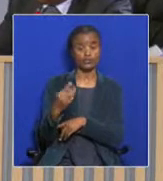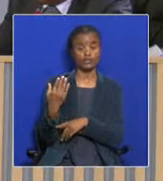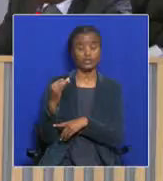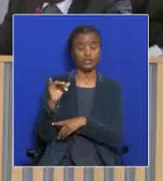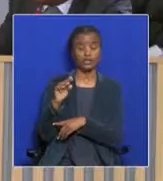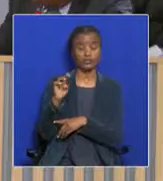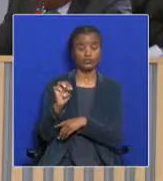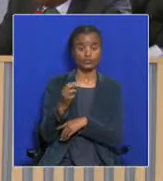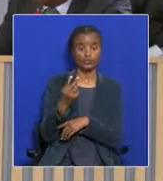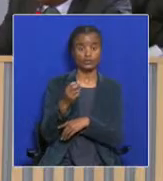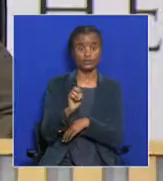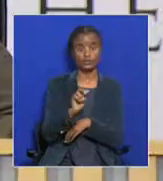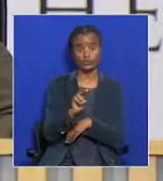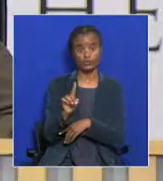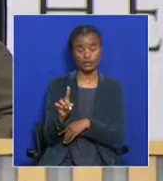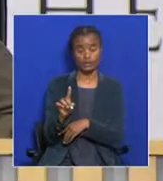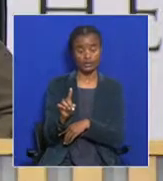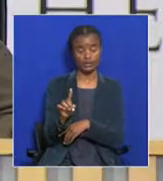2021 was wrong?